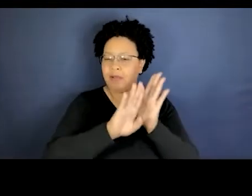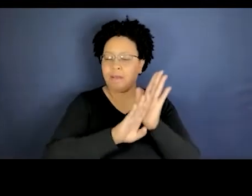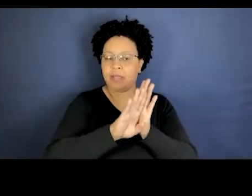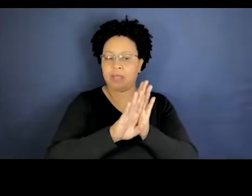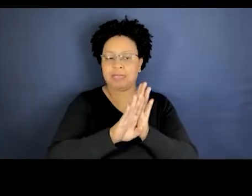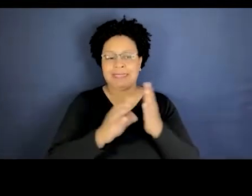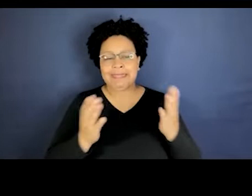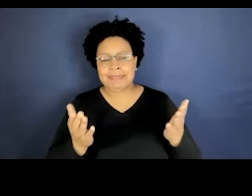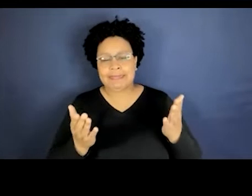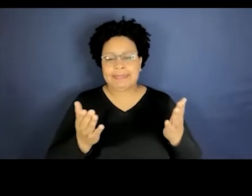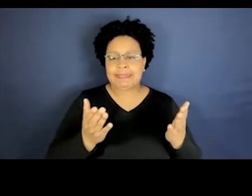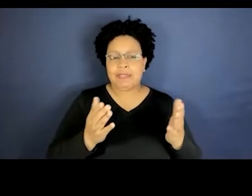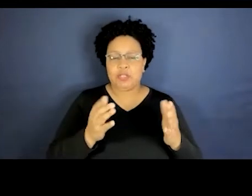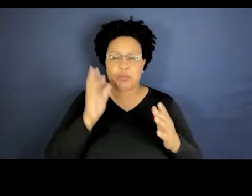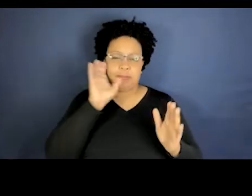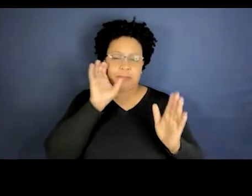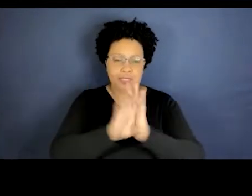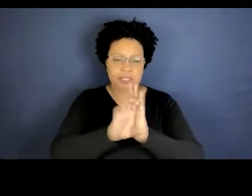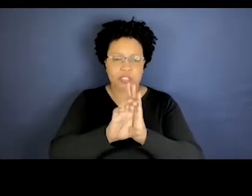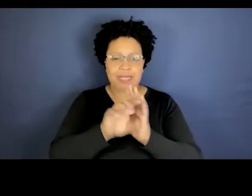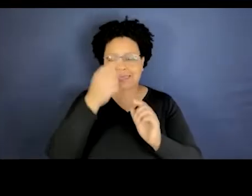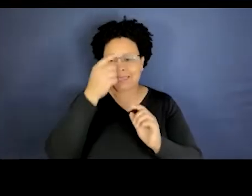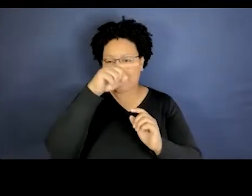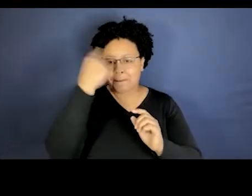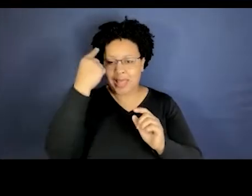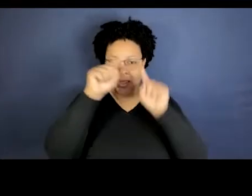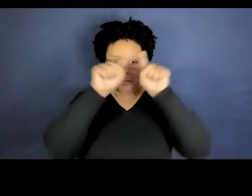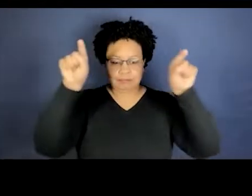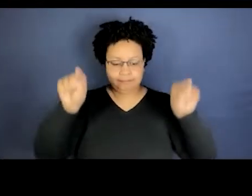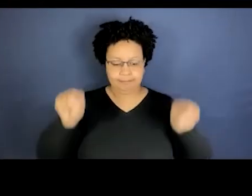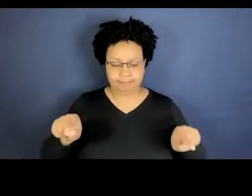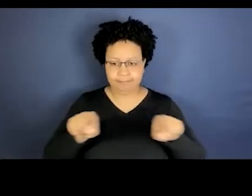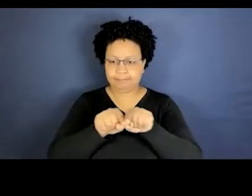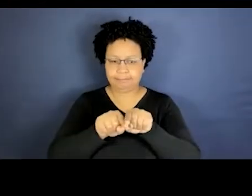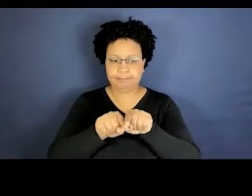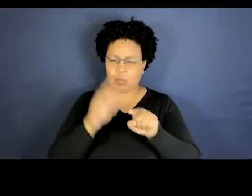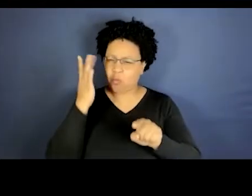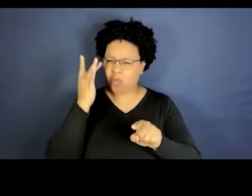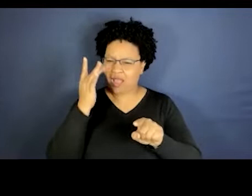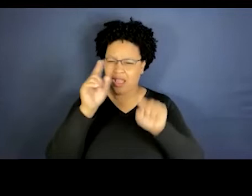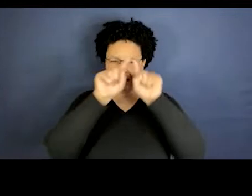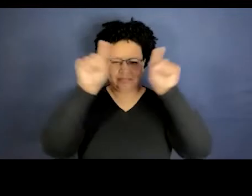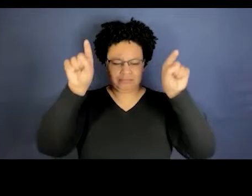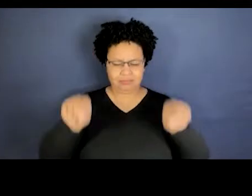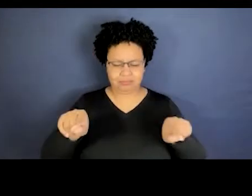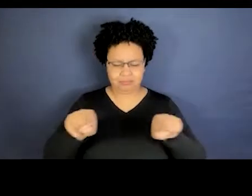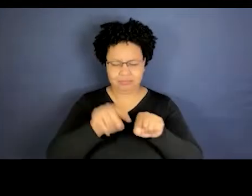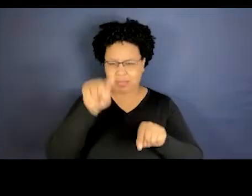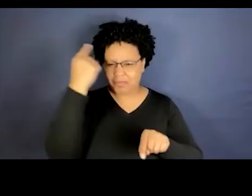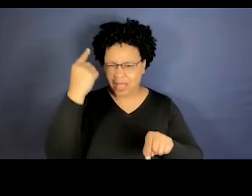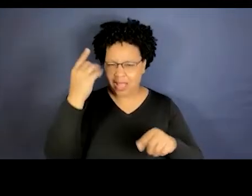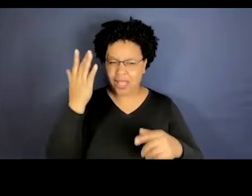in the diagram is in a black box. And the reason why it's in a black box is because we all know